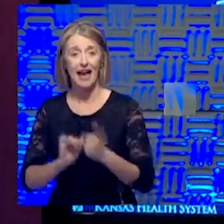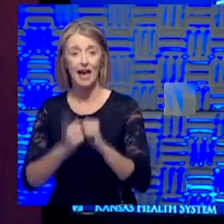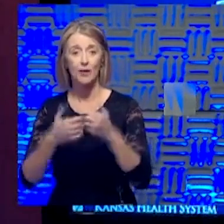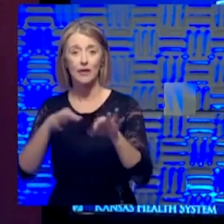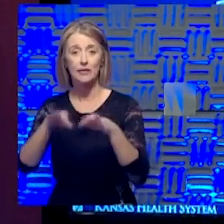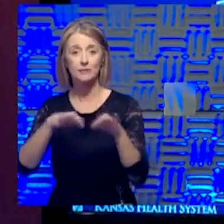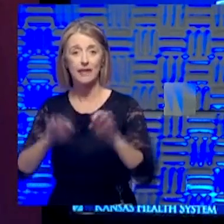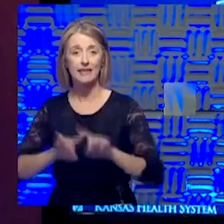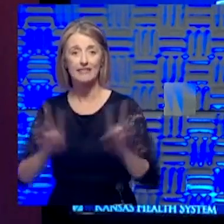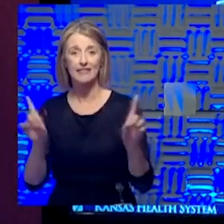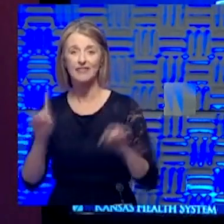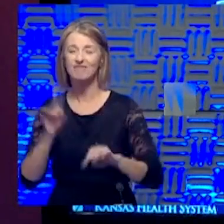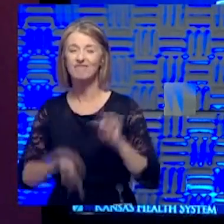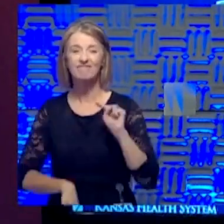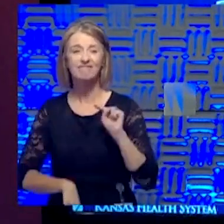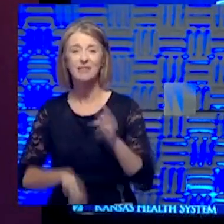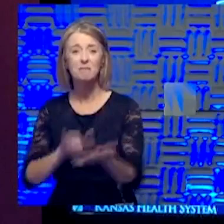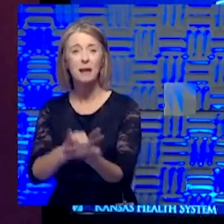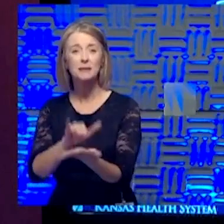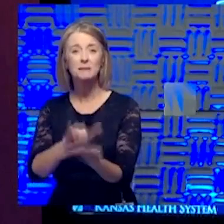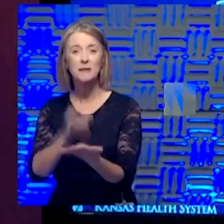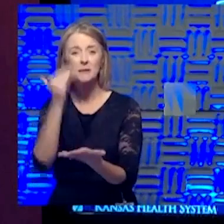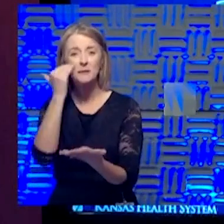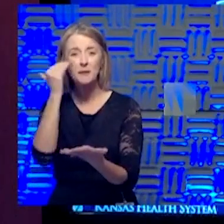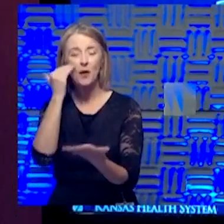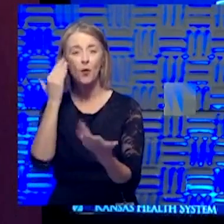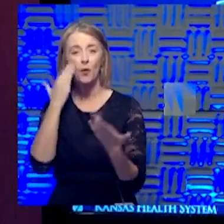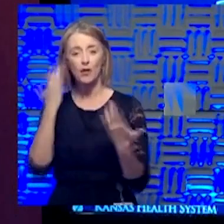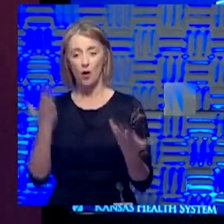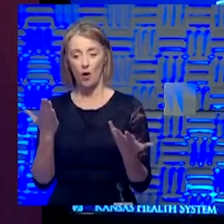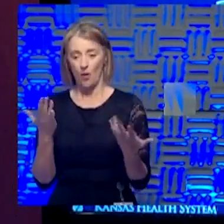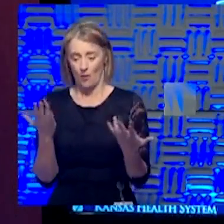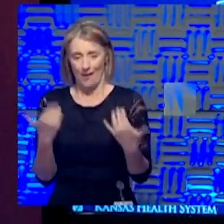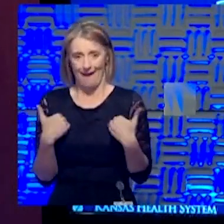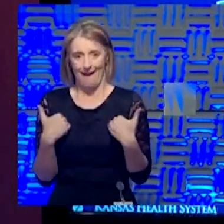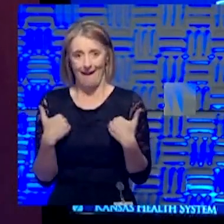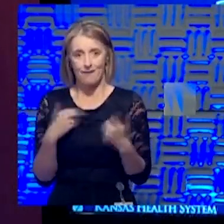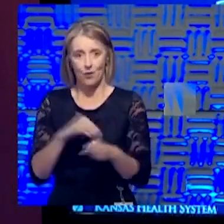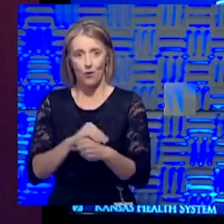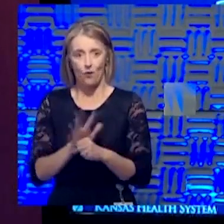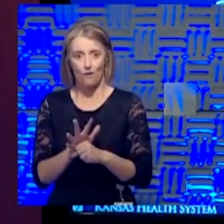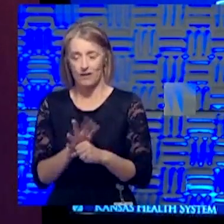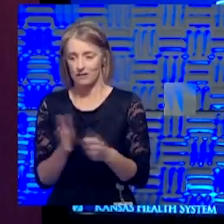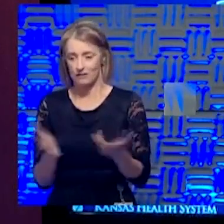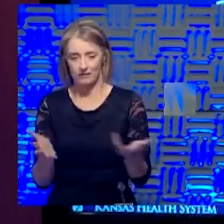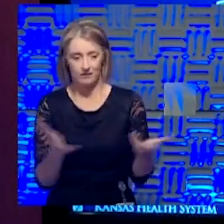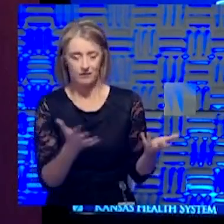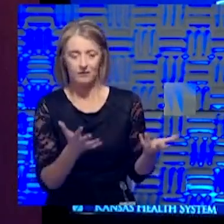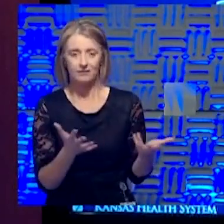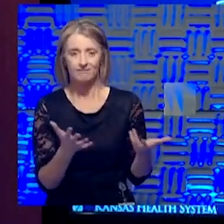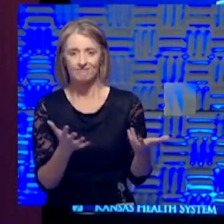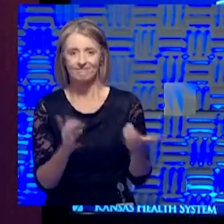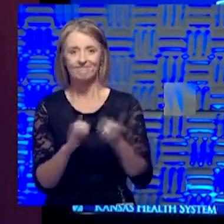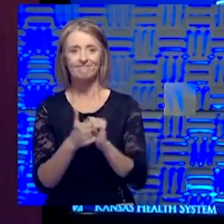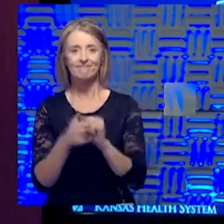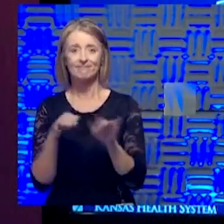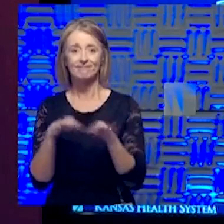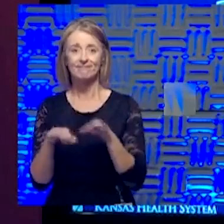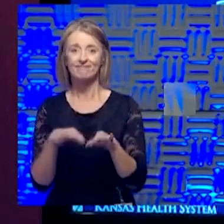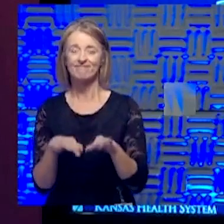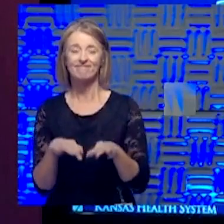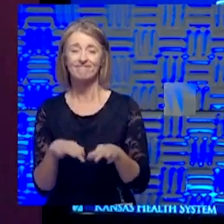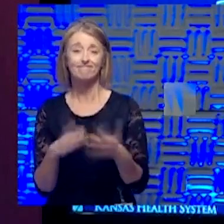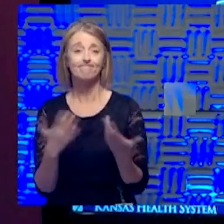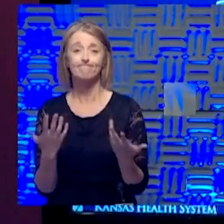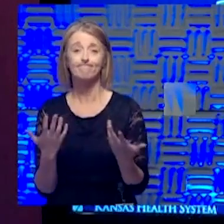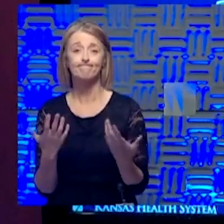difference? We really can't. Yeah. We just know that it exists. And the best way to have to not understand